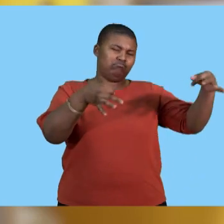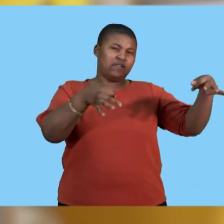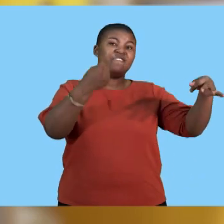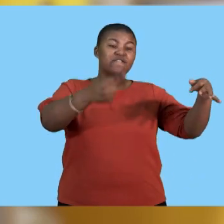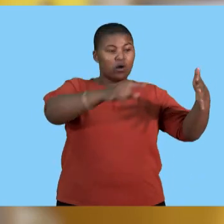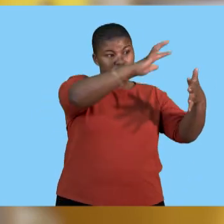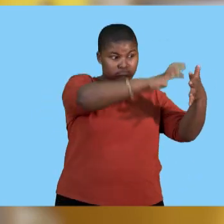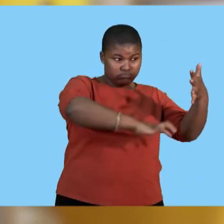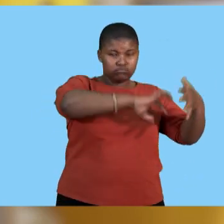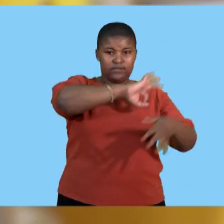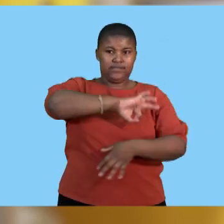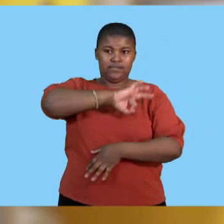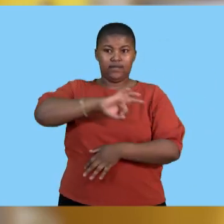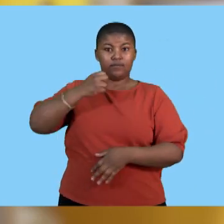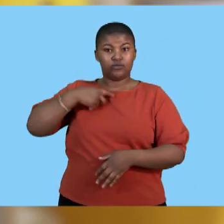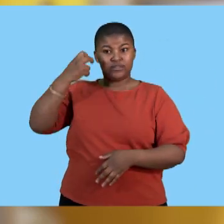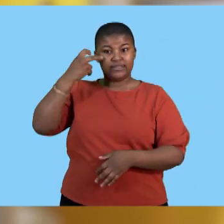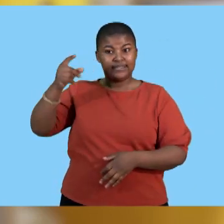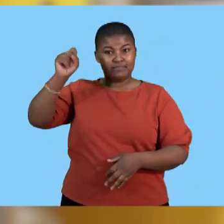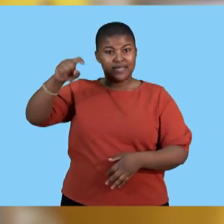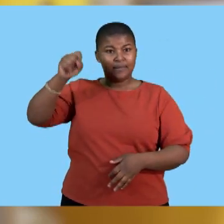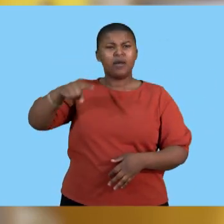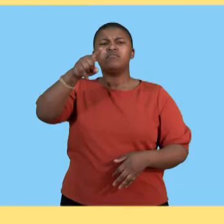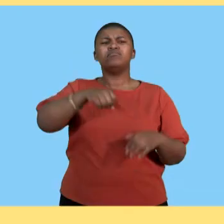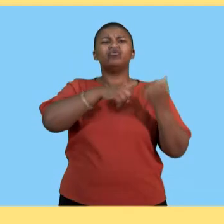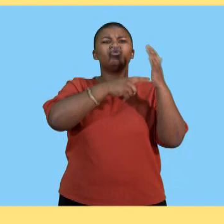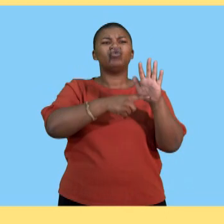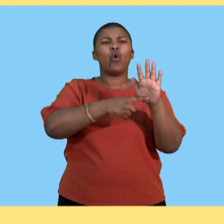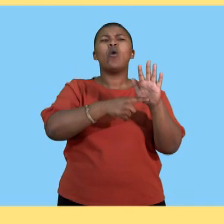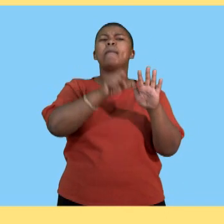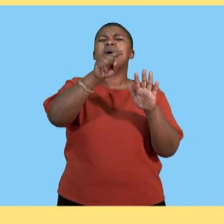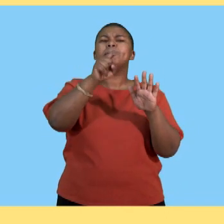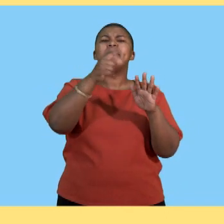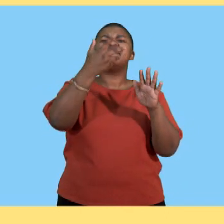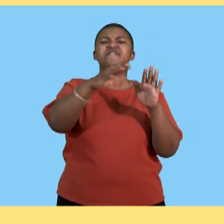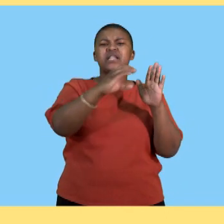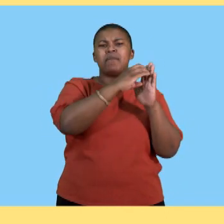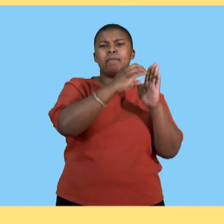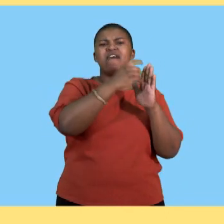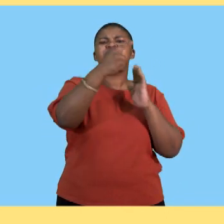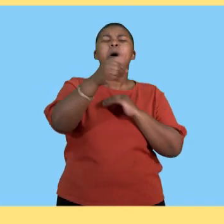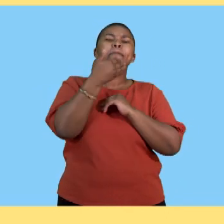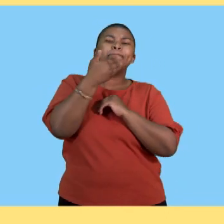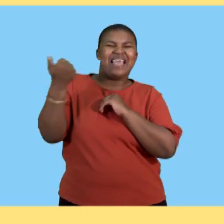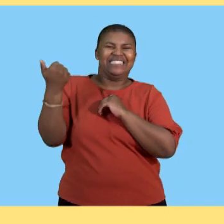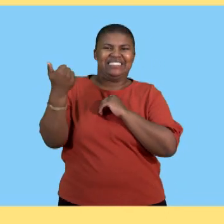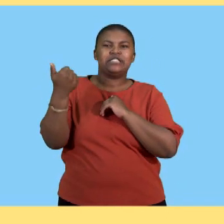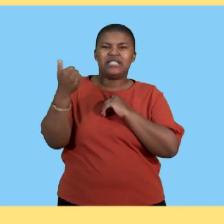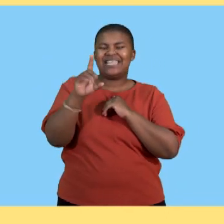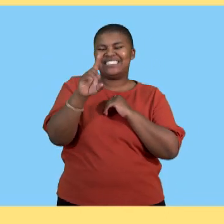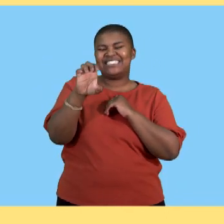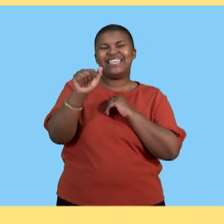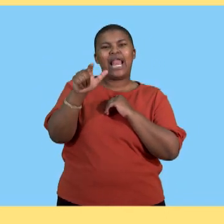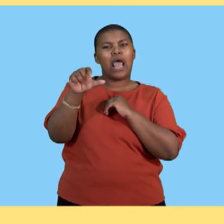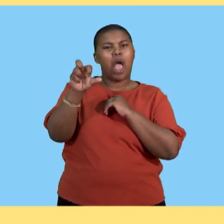of comprehensive income. And what you see here is an extract pre-adjustment trial balance of best dealers at the end